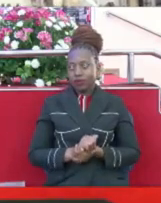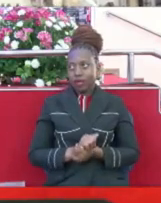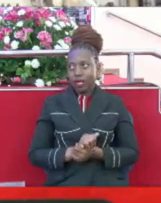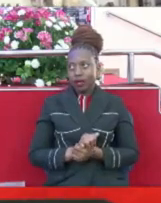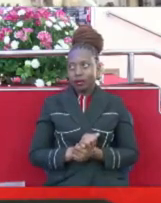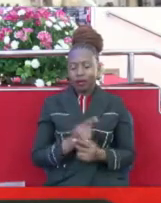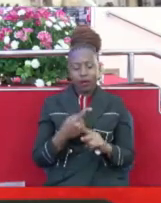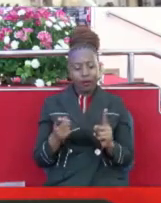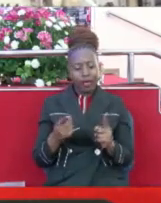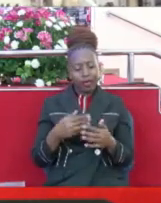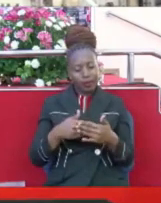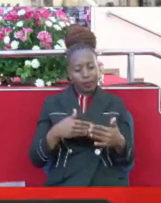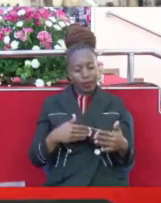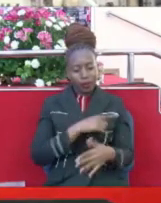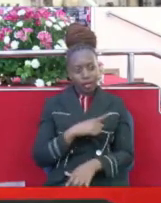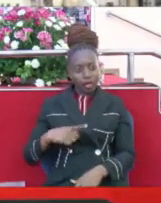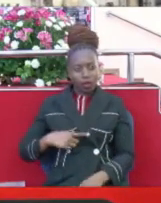before he vomits you out today,